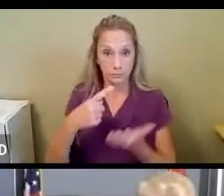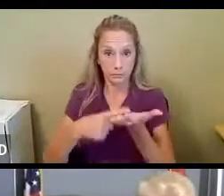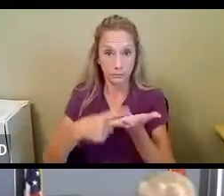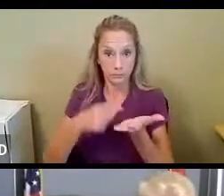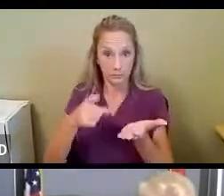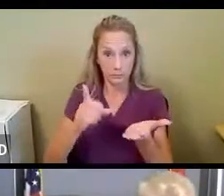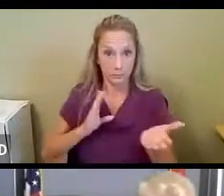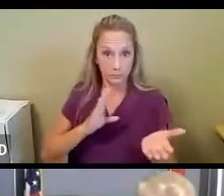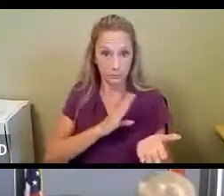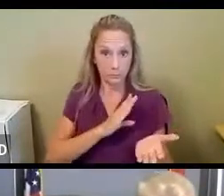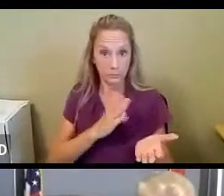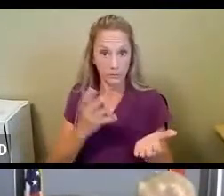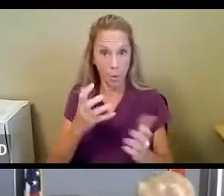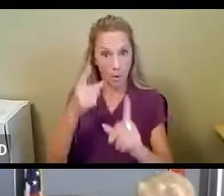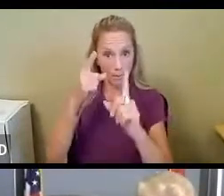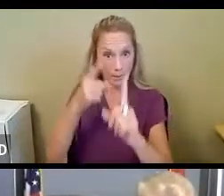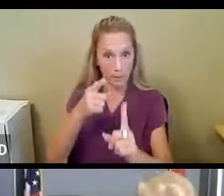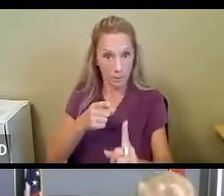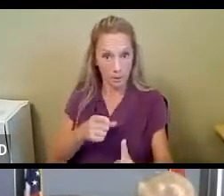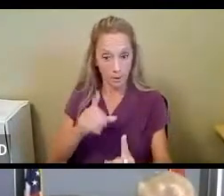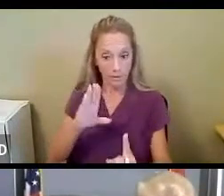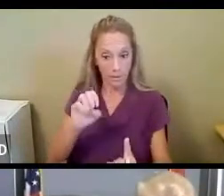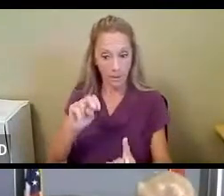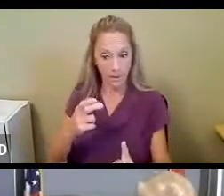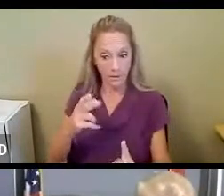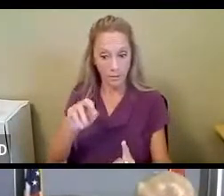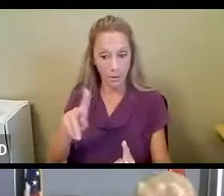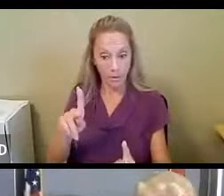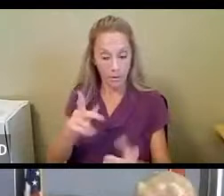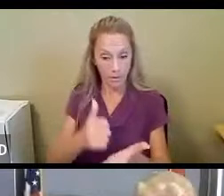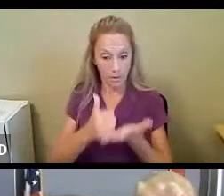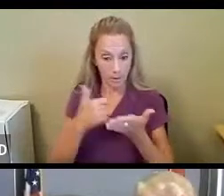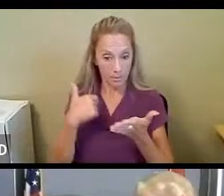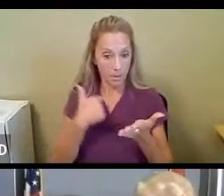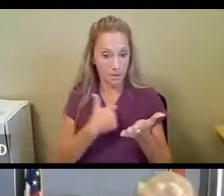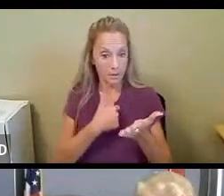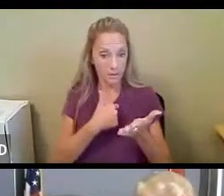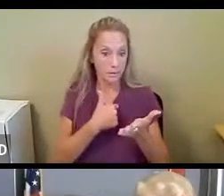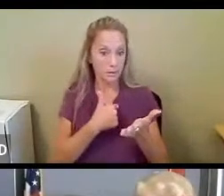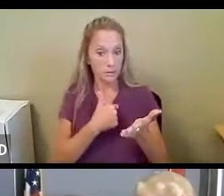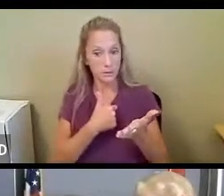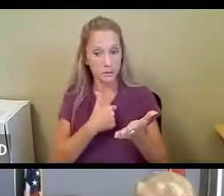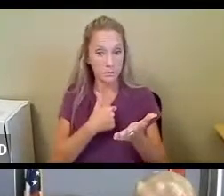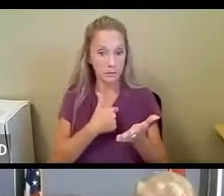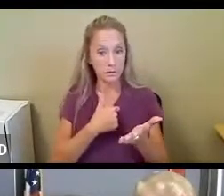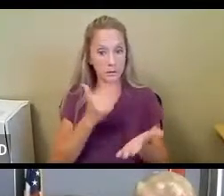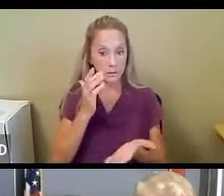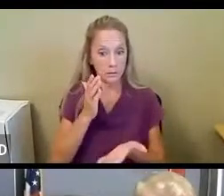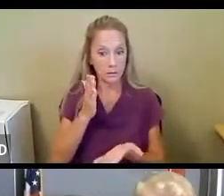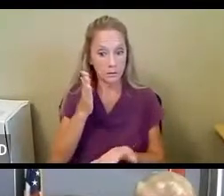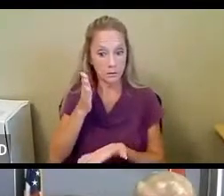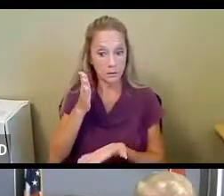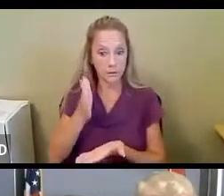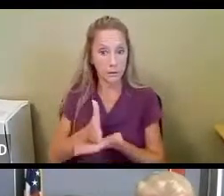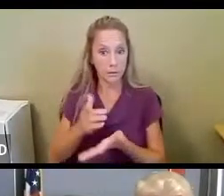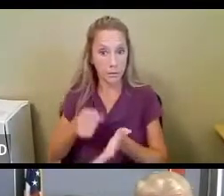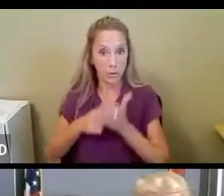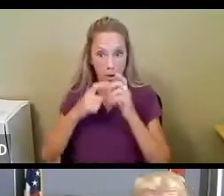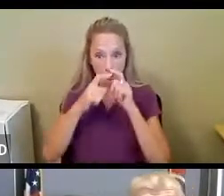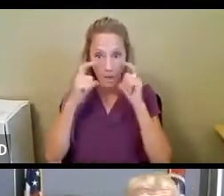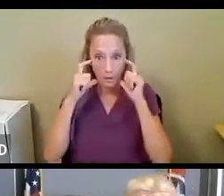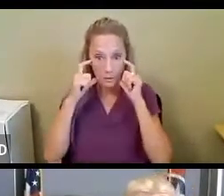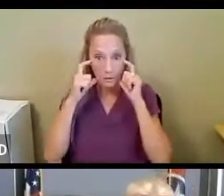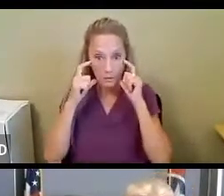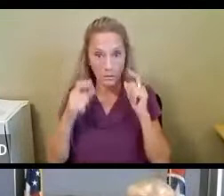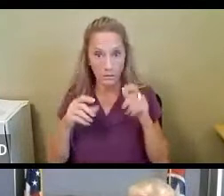for benchmarks to use to help guide in taking the mask mandate down? Discussion on